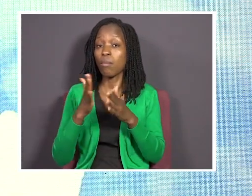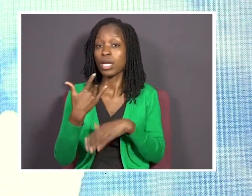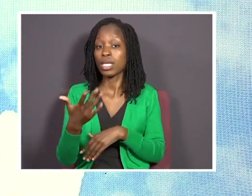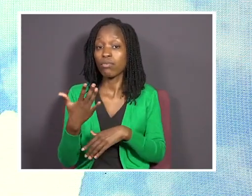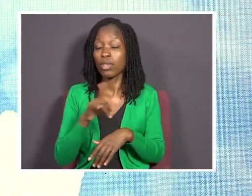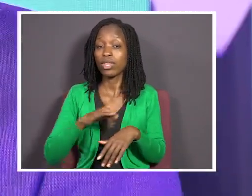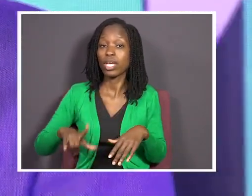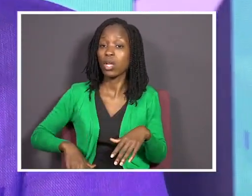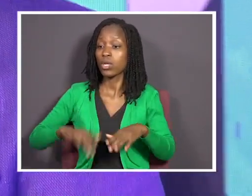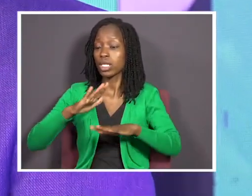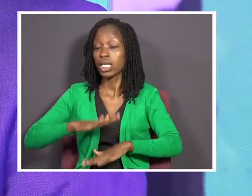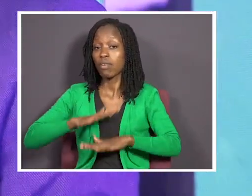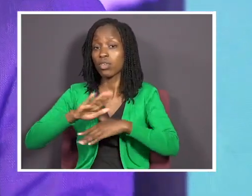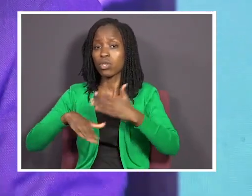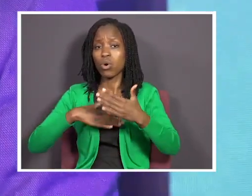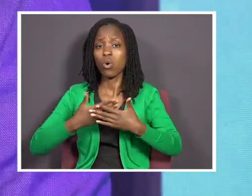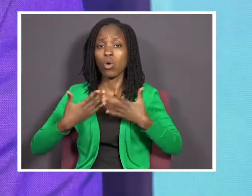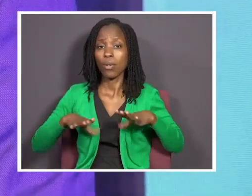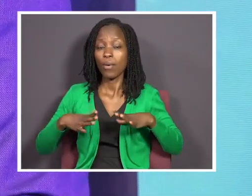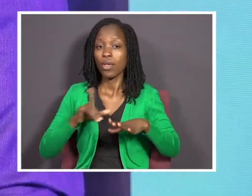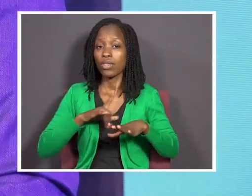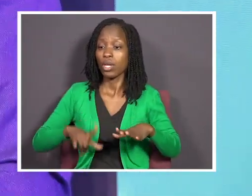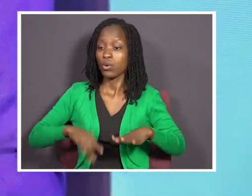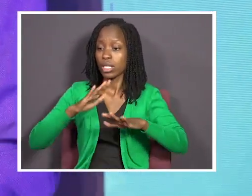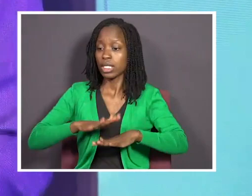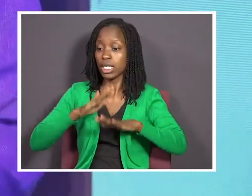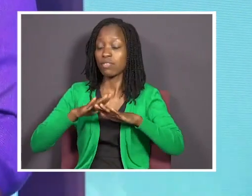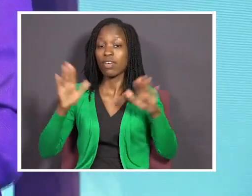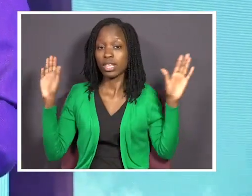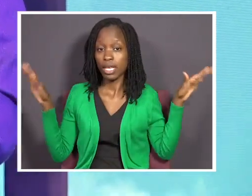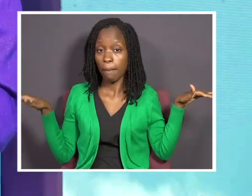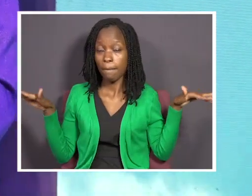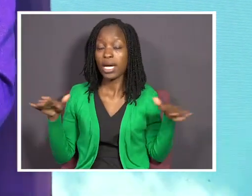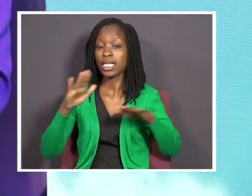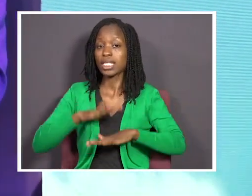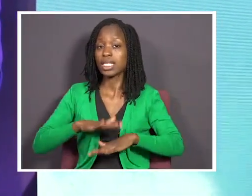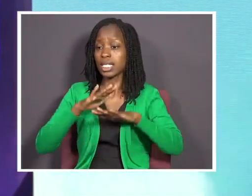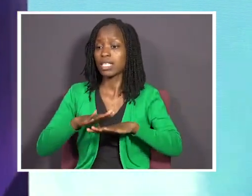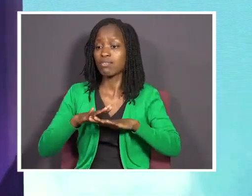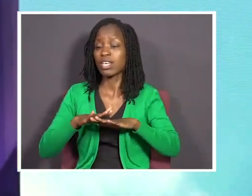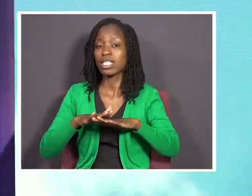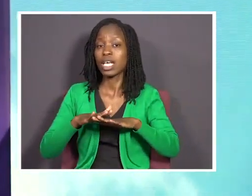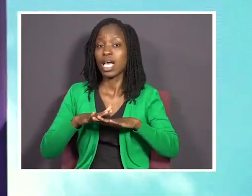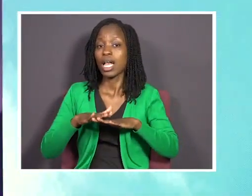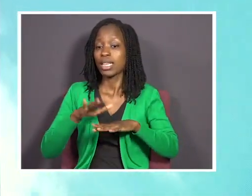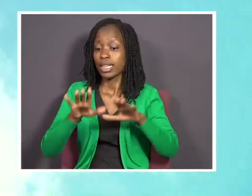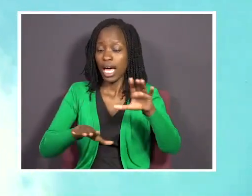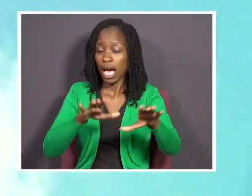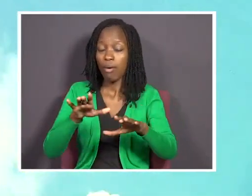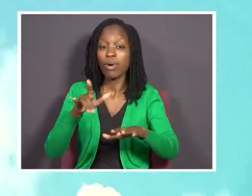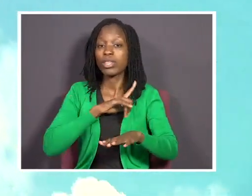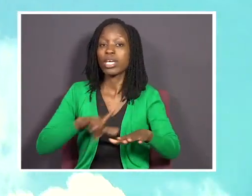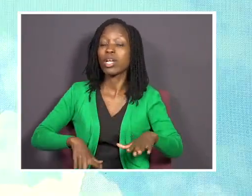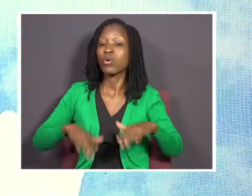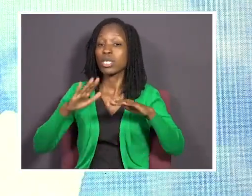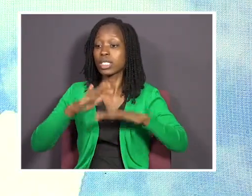satisfies everybody. He satisfies the birds. He satisfies the animals. He satisfies human beings. He is